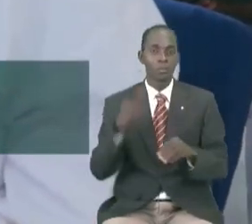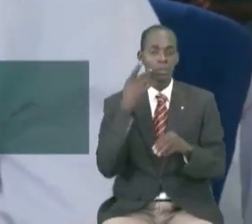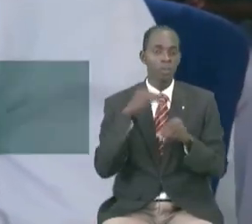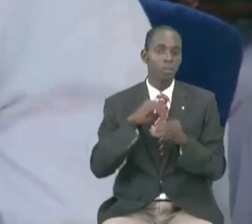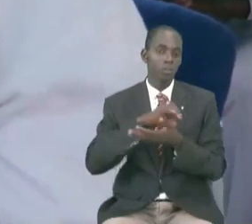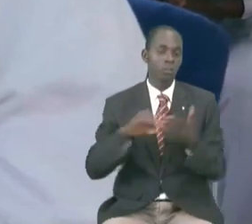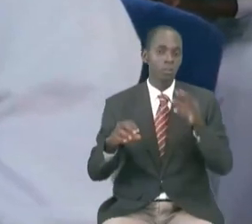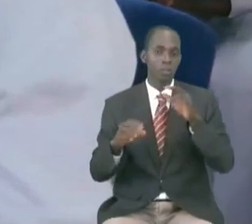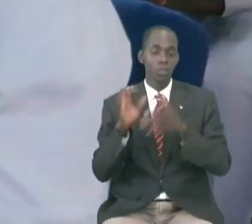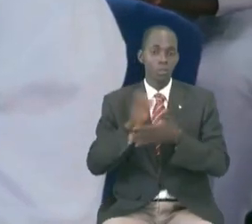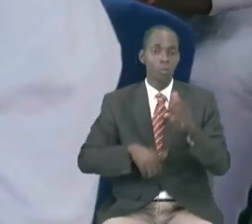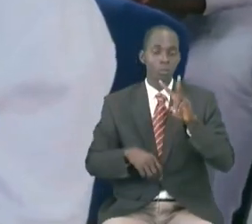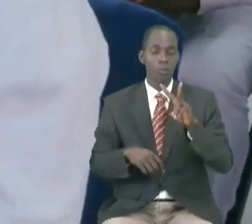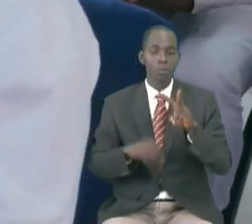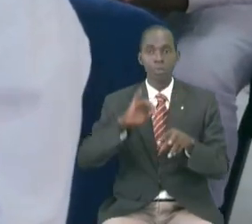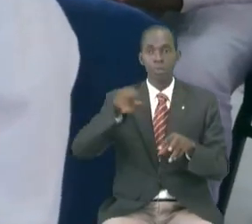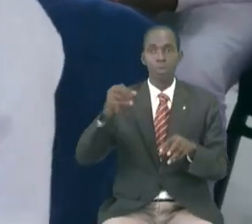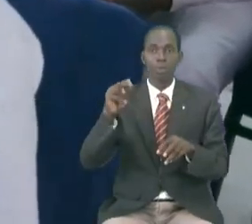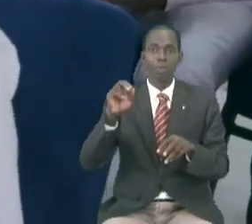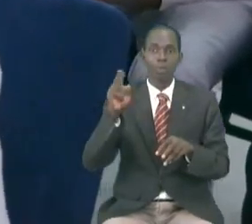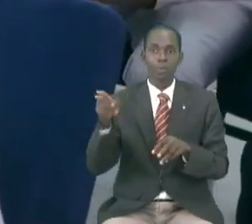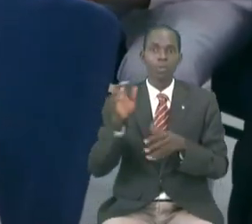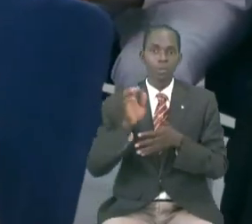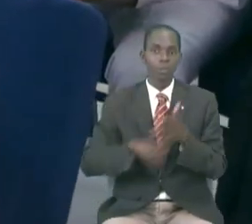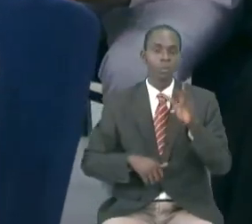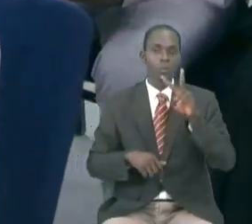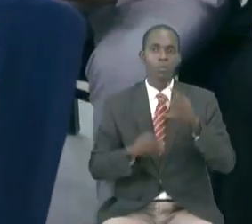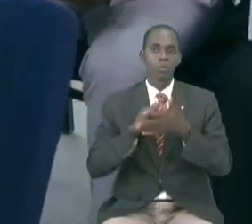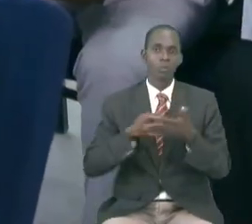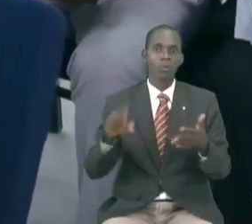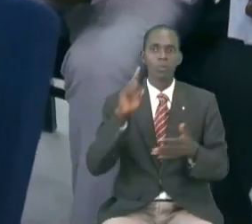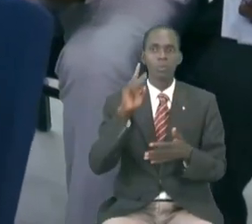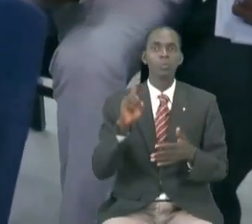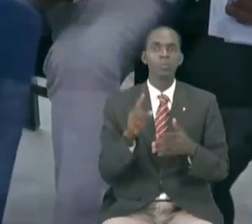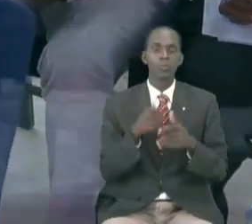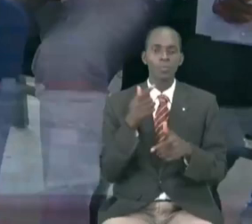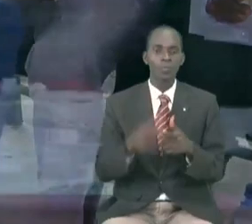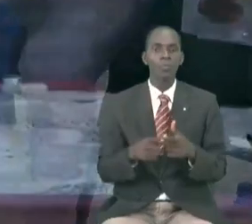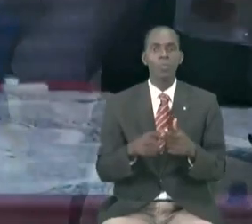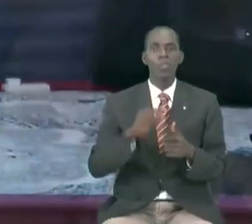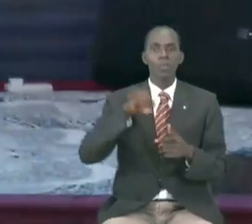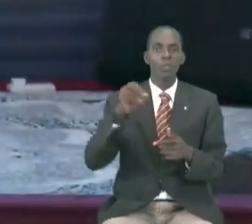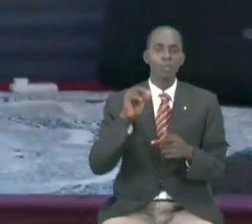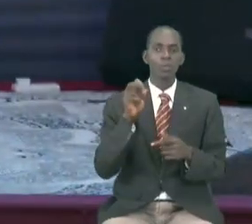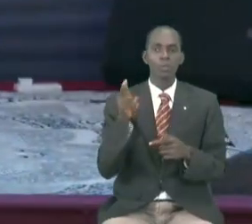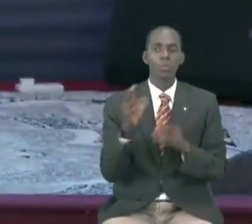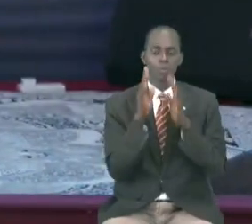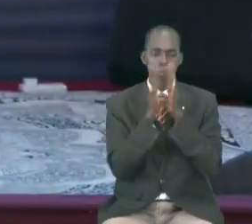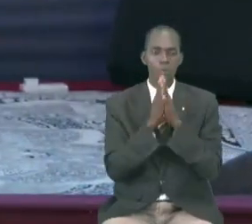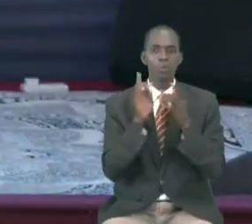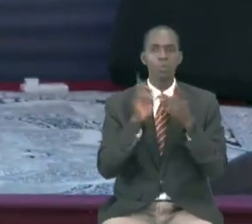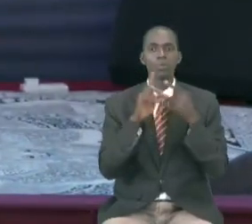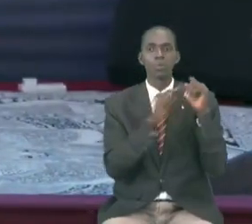prayed unto the Lord his God out of the fish's belly. Look at verse